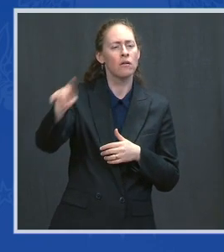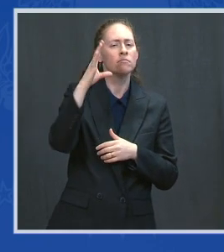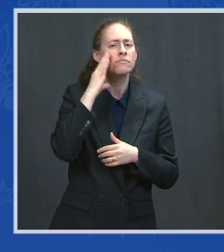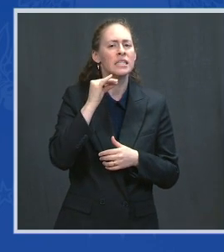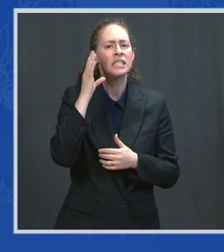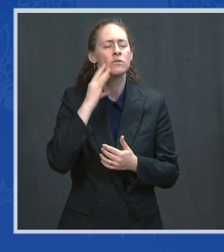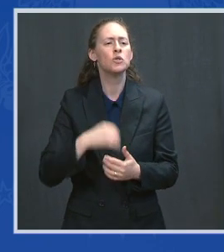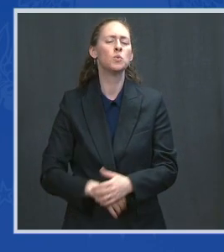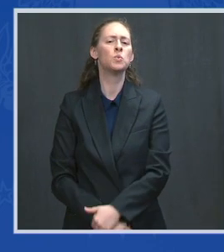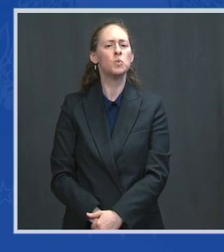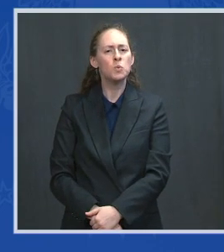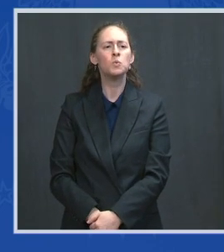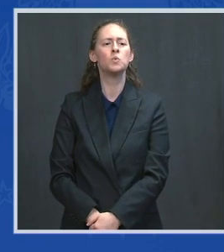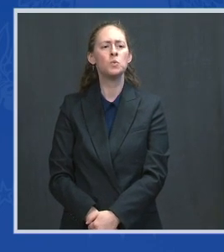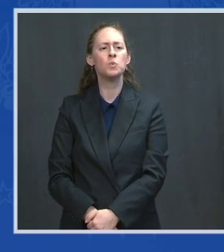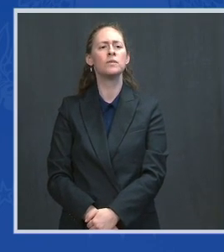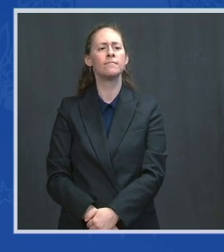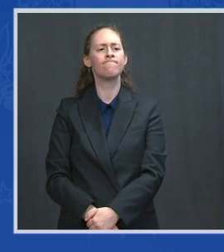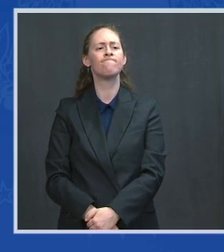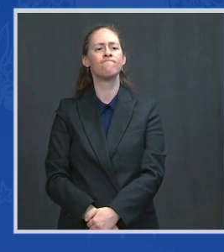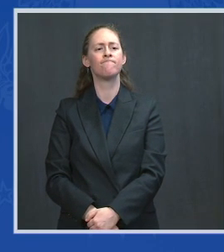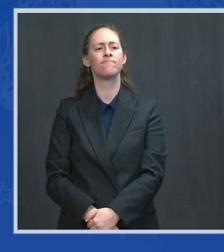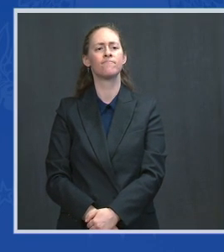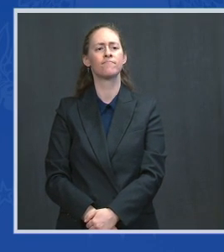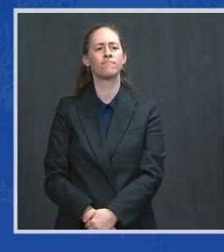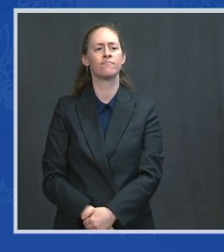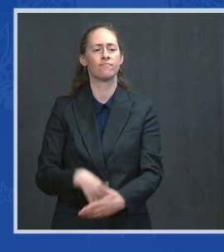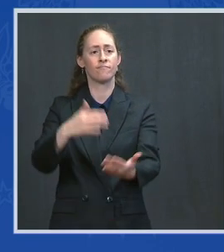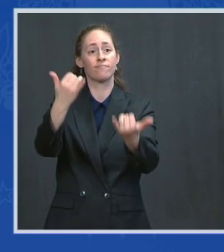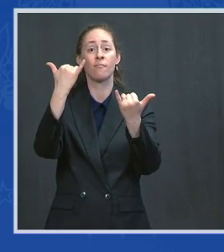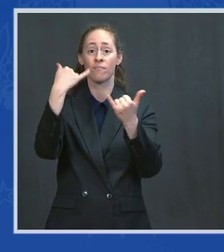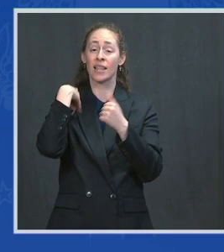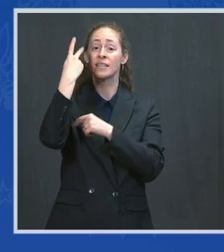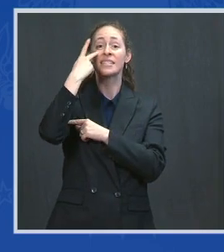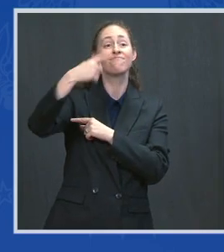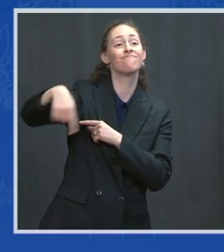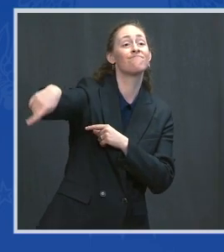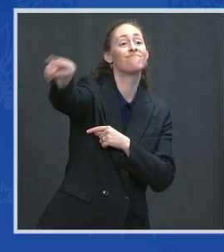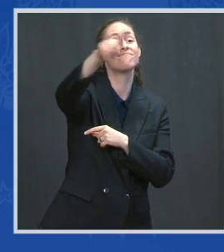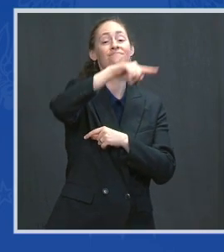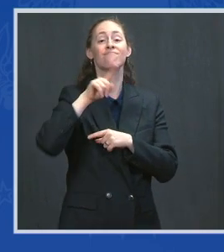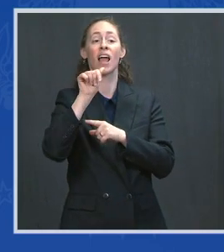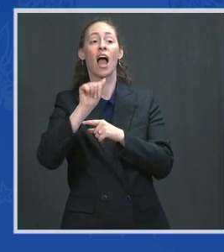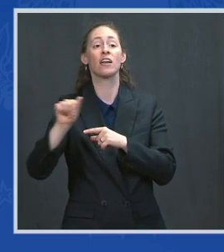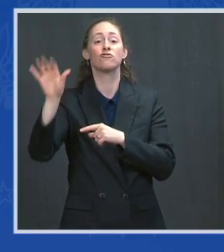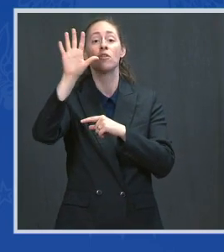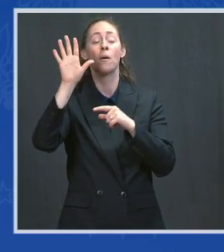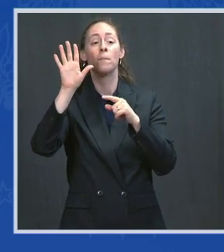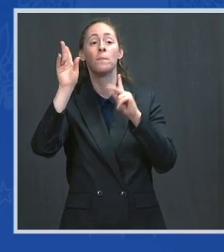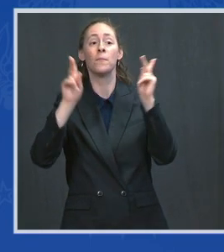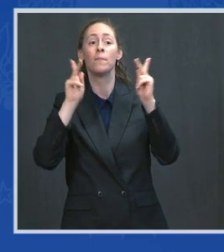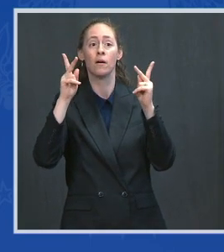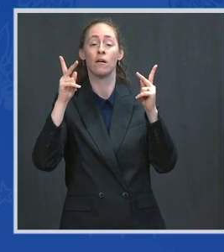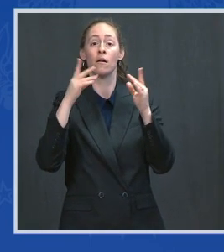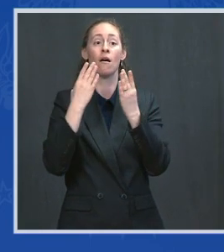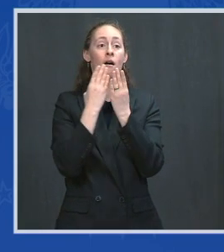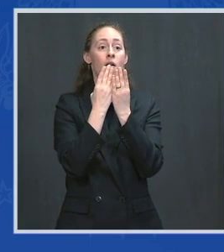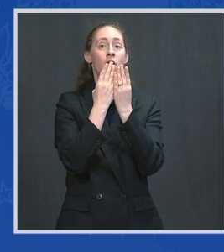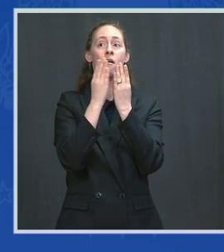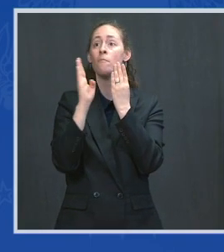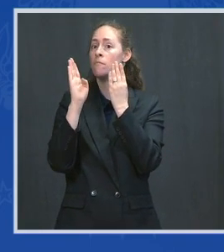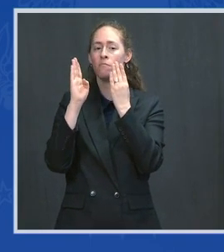genuinely fearing for their safety, just opening the door and walking down the street, and safety for their loved